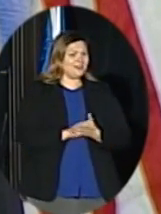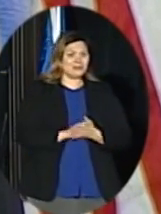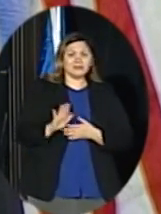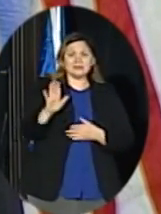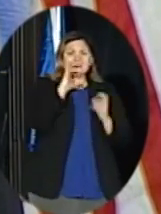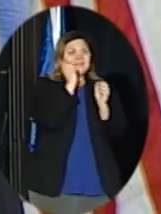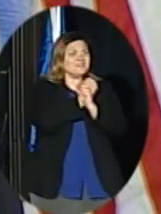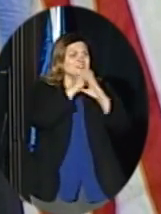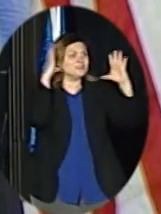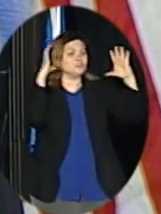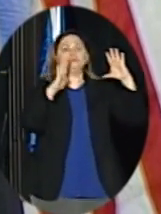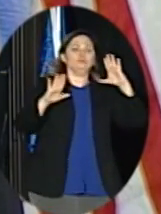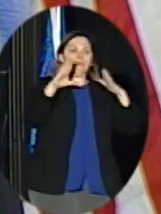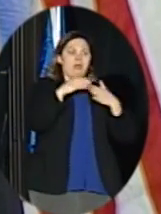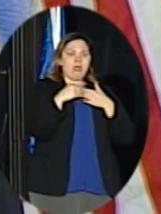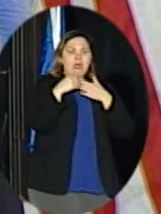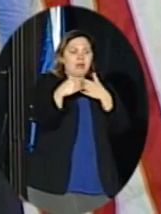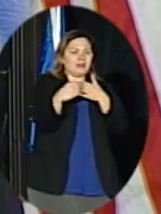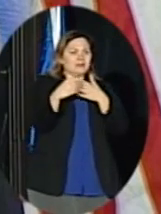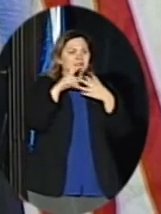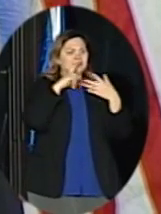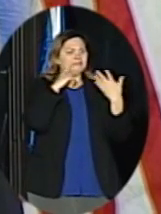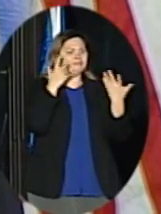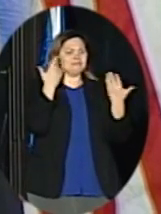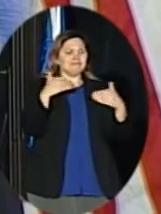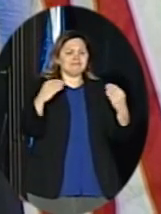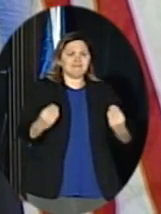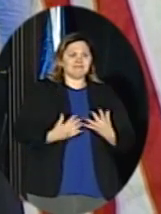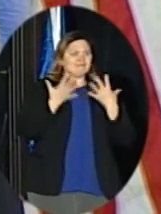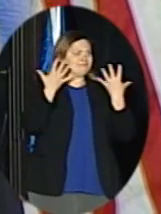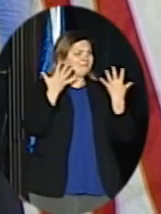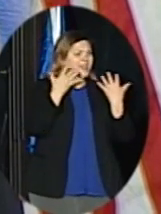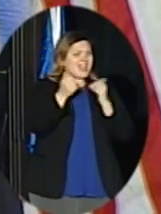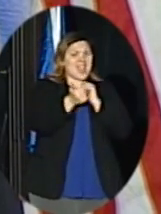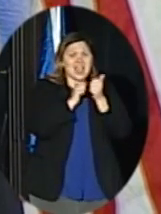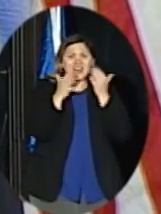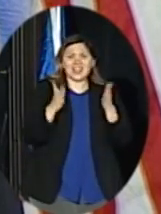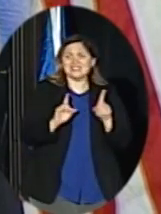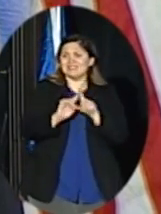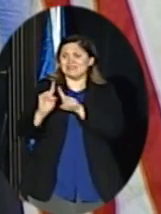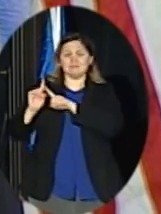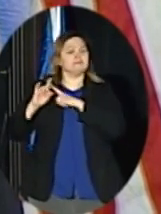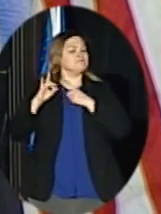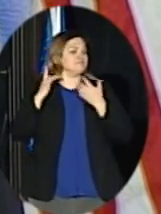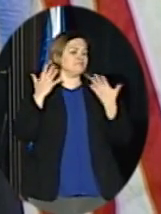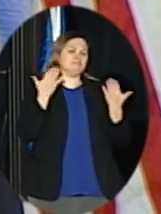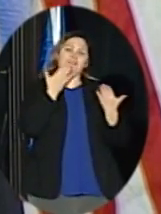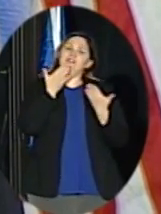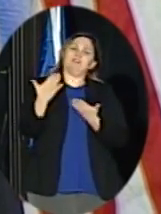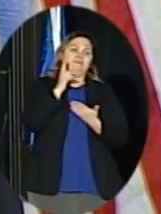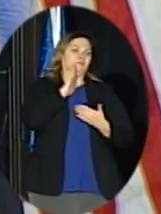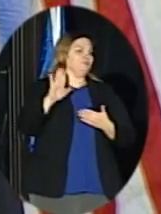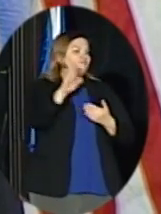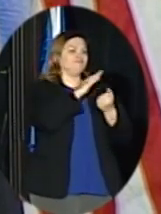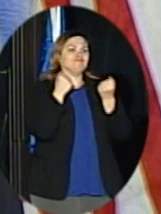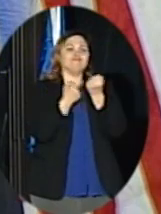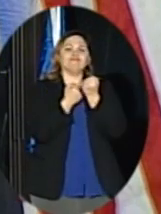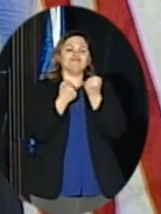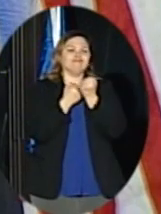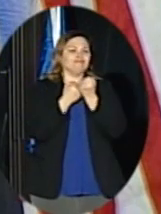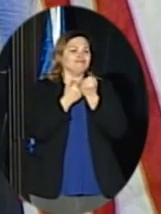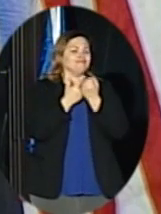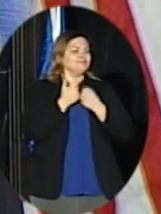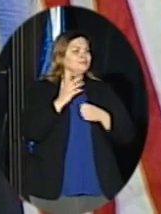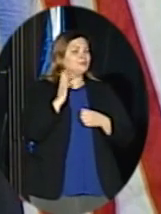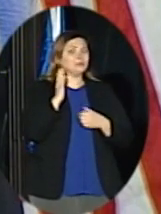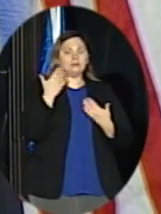to thank my fellow candidates for mayor, not just for your presence here today, but for our spirited debate over the past year. The